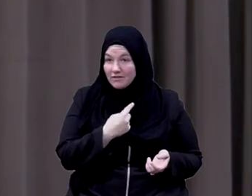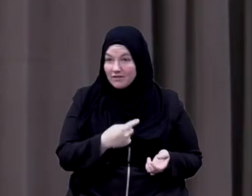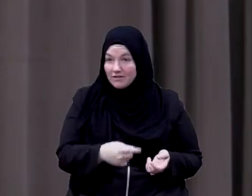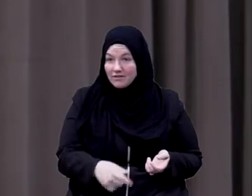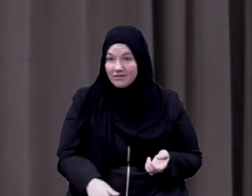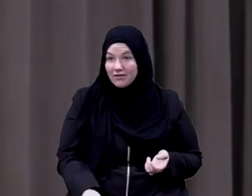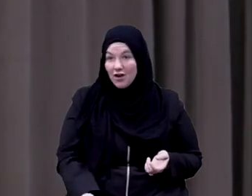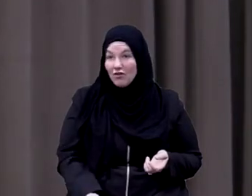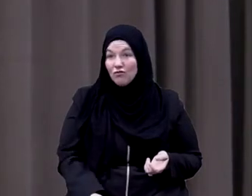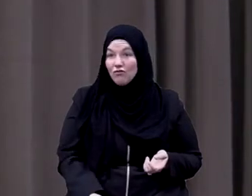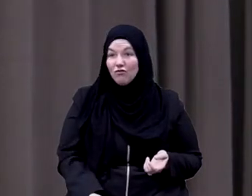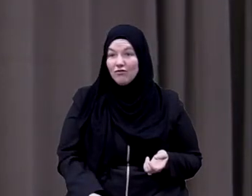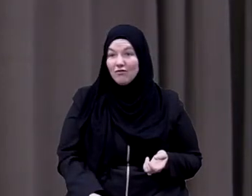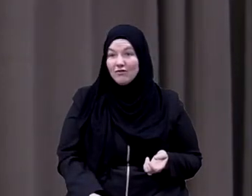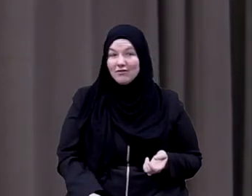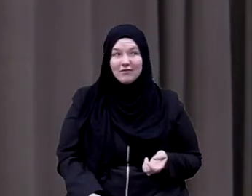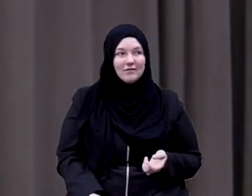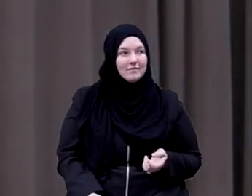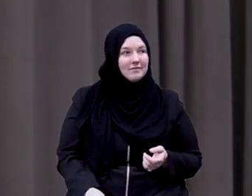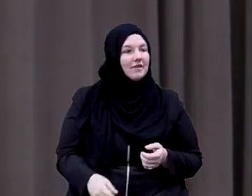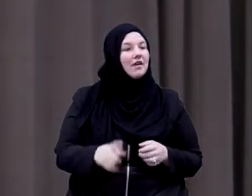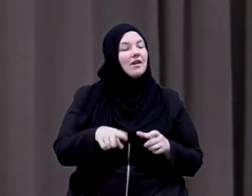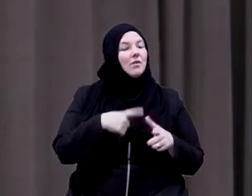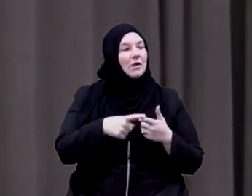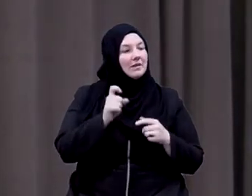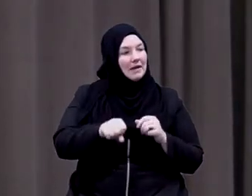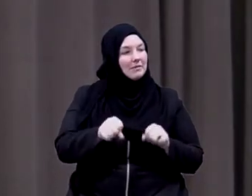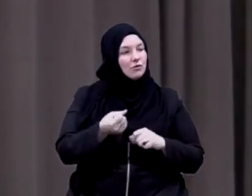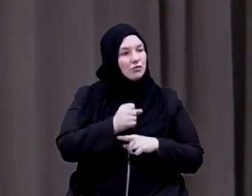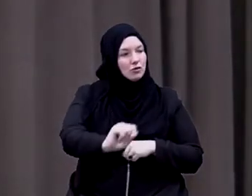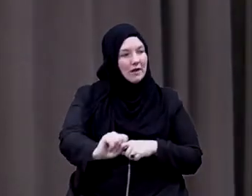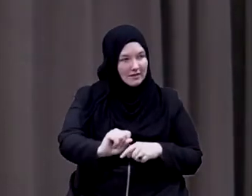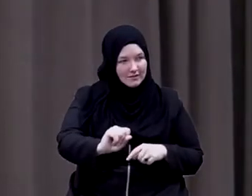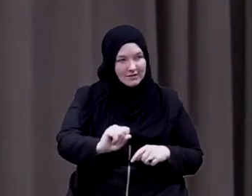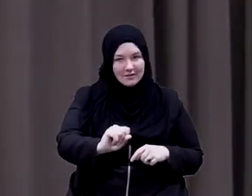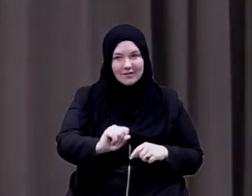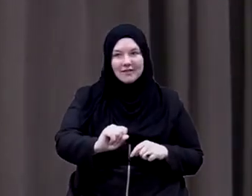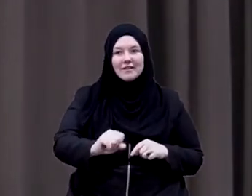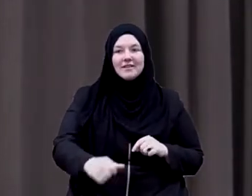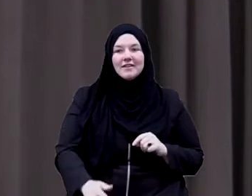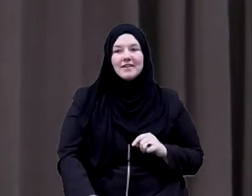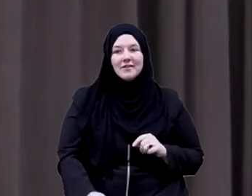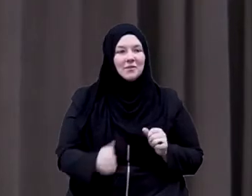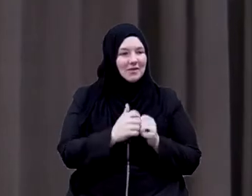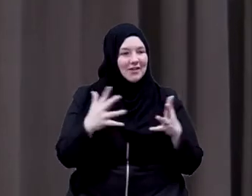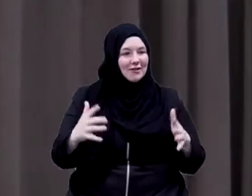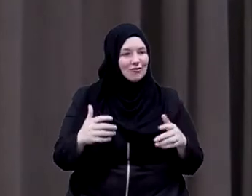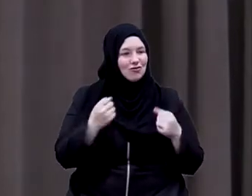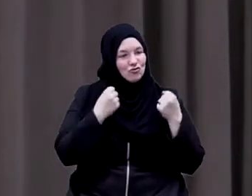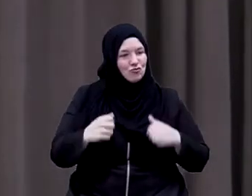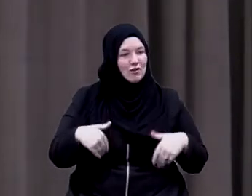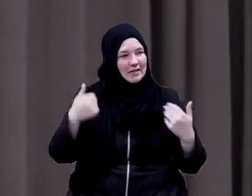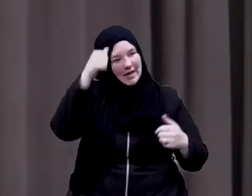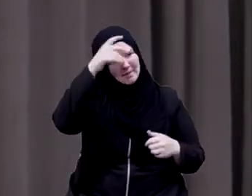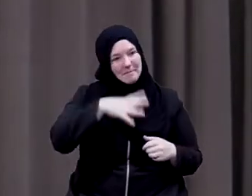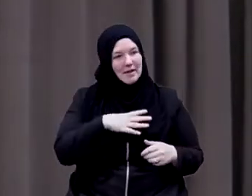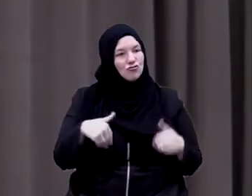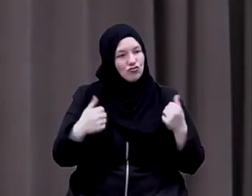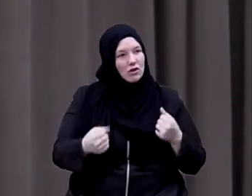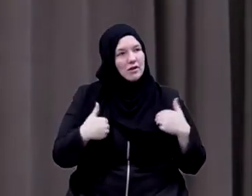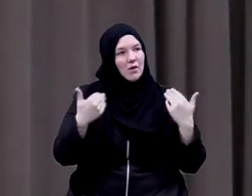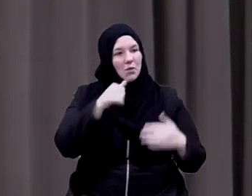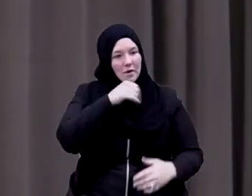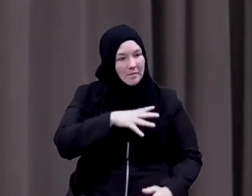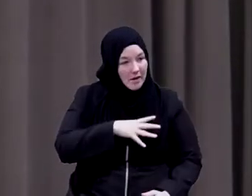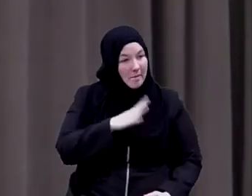south. We need to be able to push back. And without strong young men and women, and